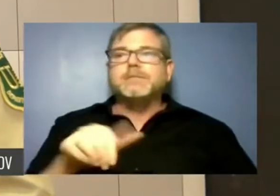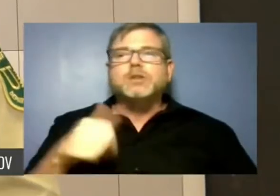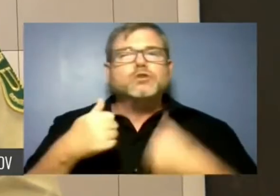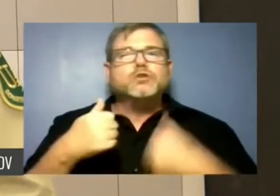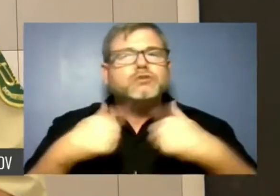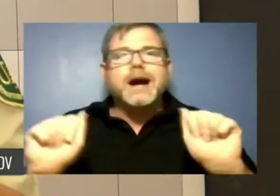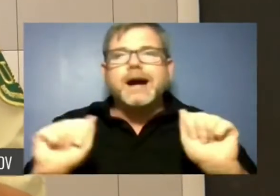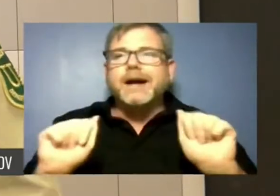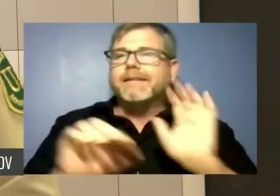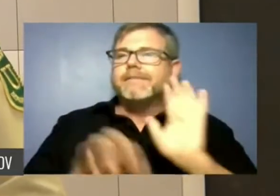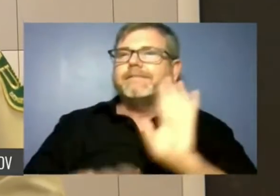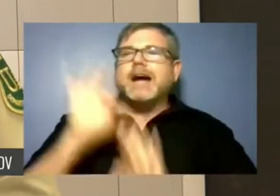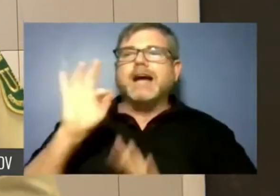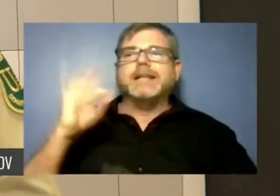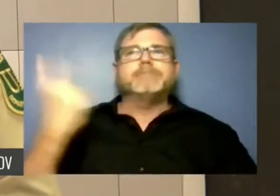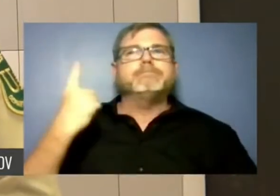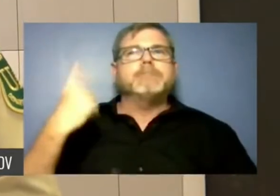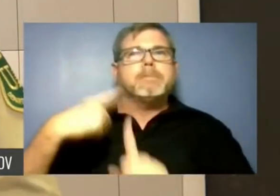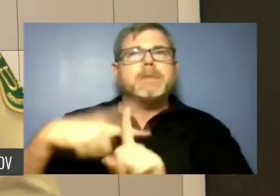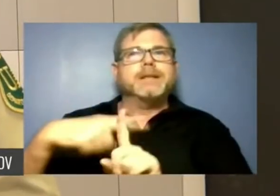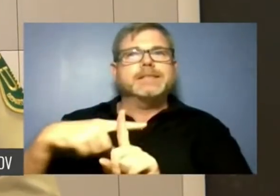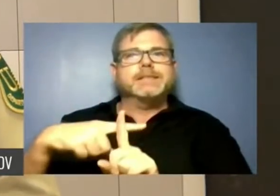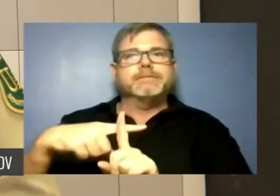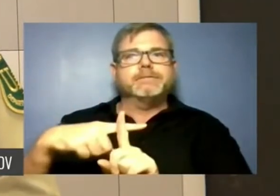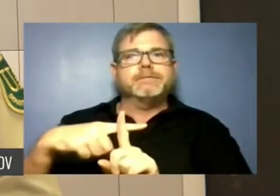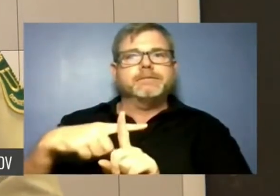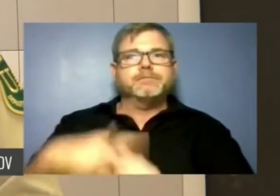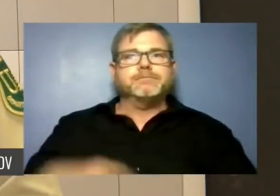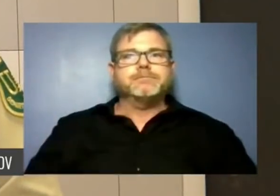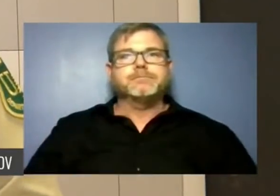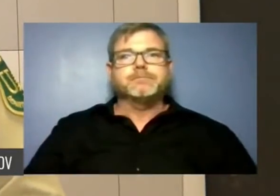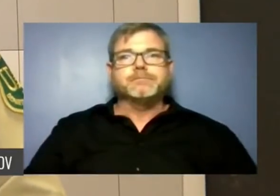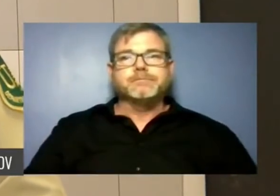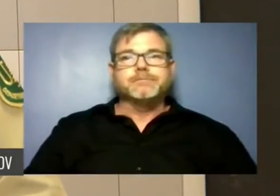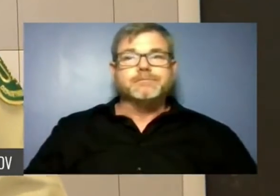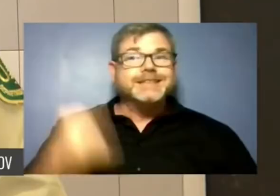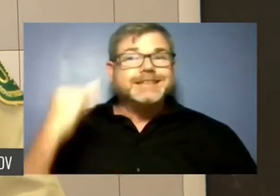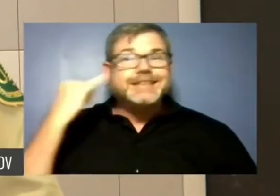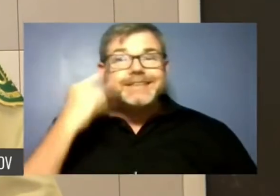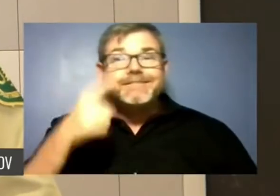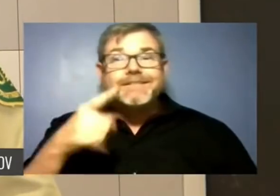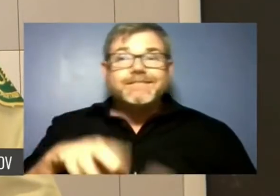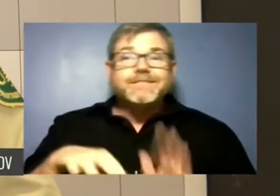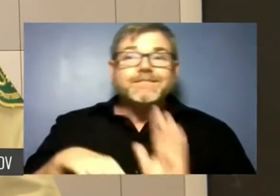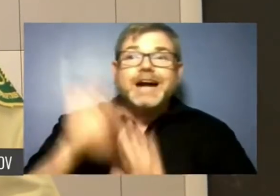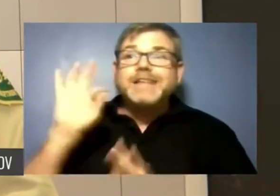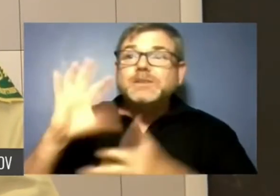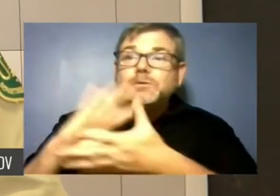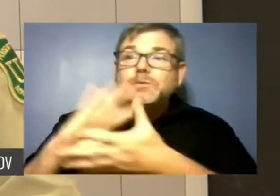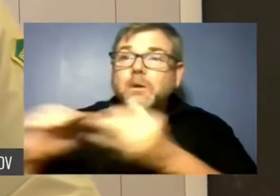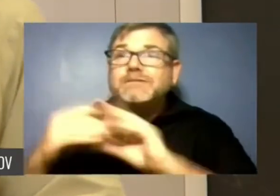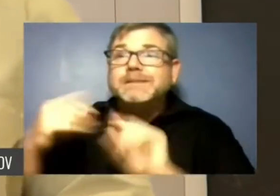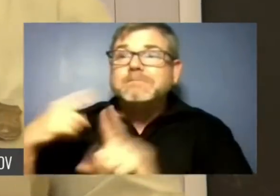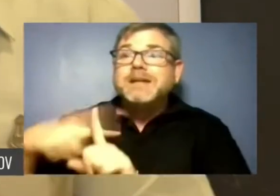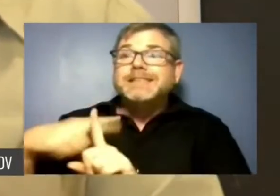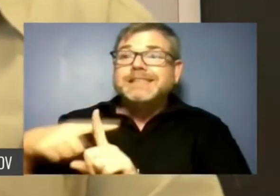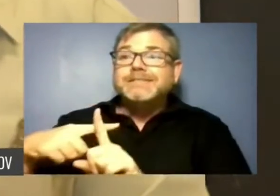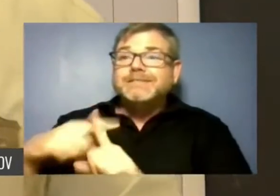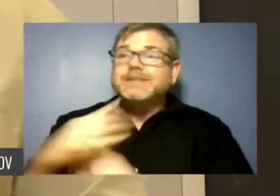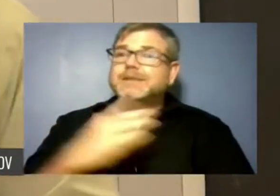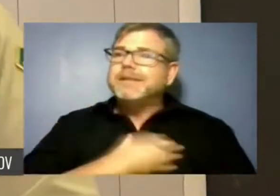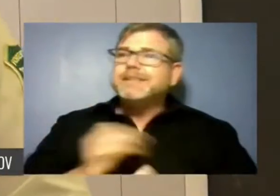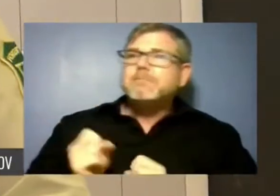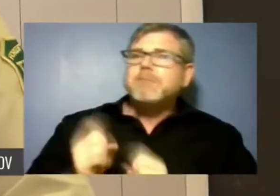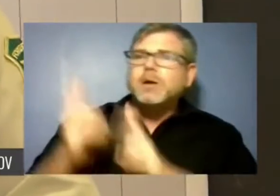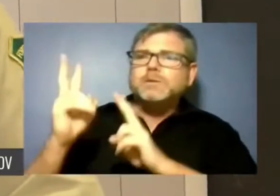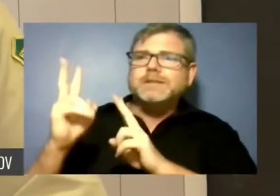that you found, go ahead and post that as well. Let's put some positive energy out there on the